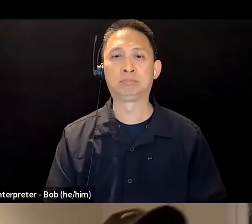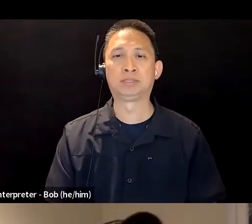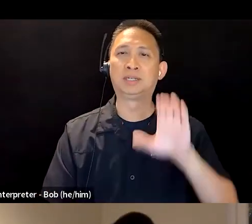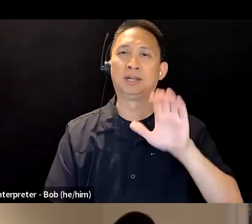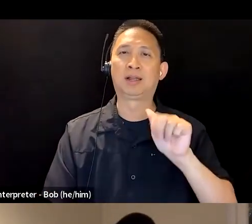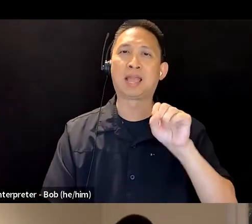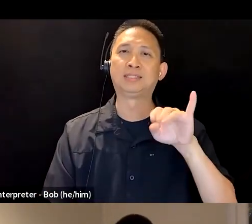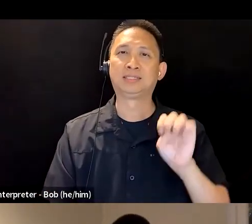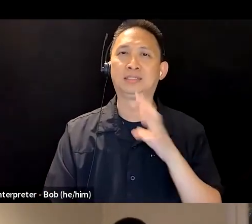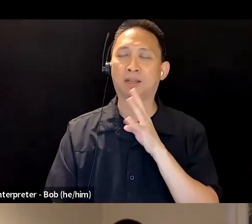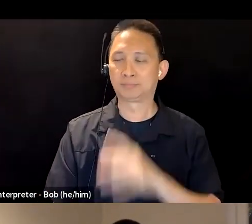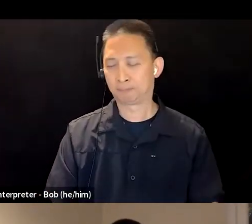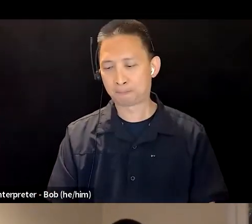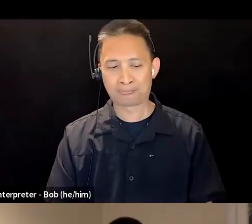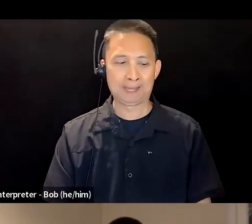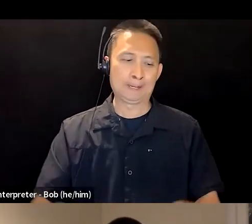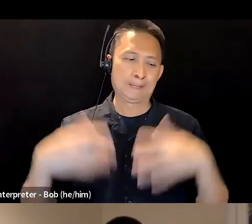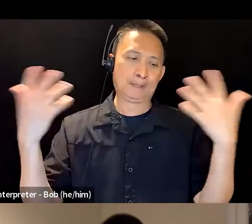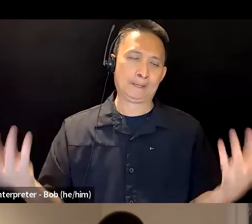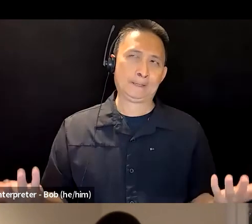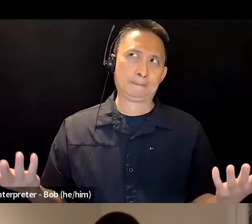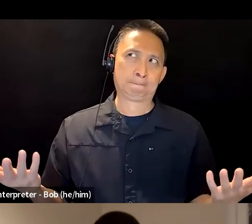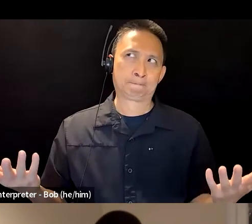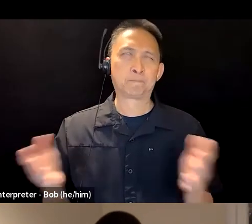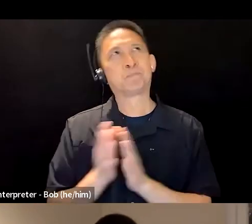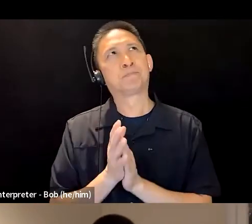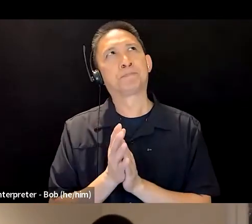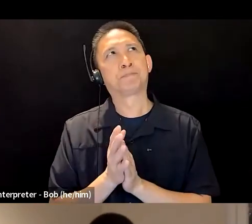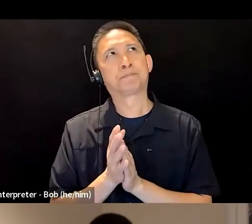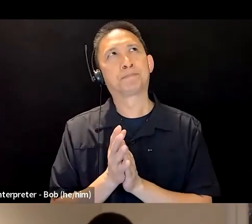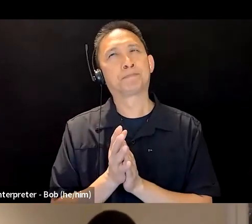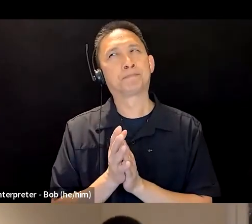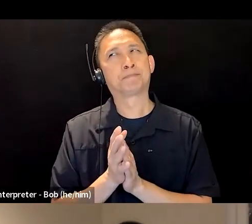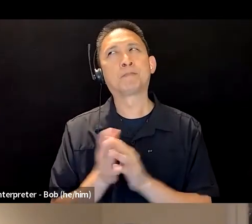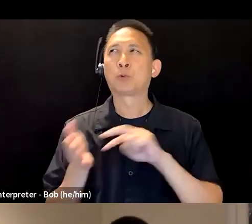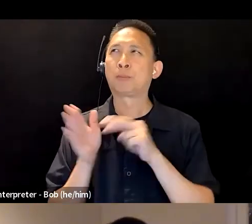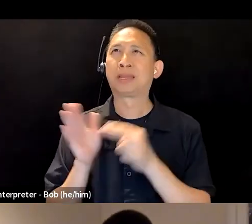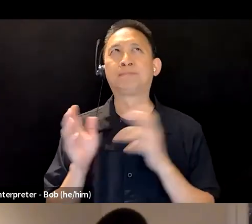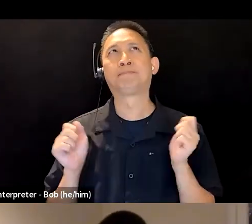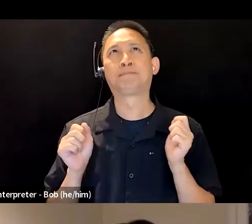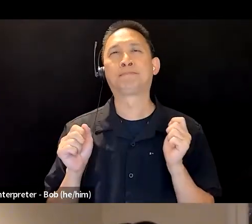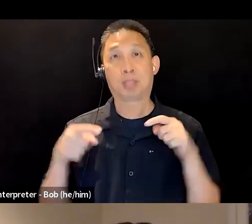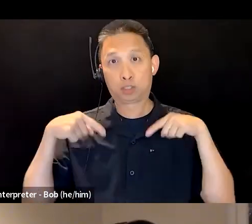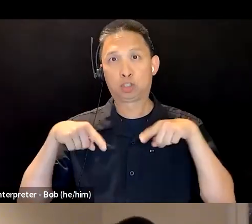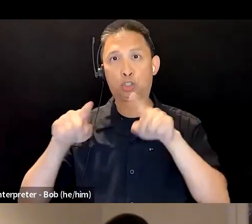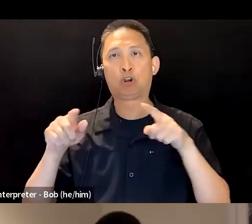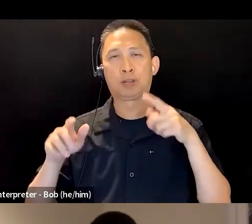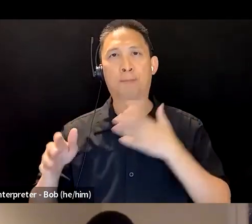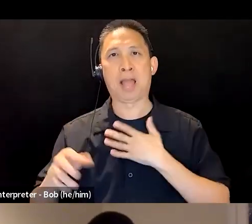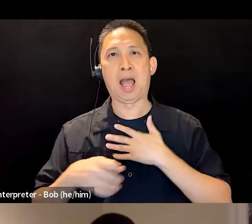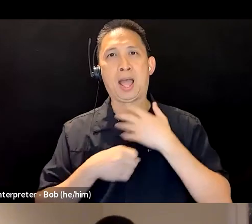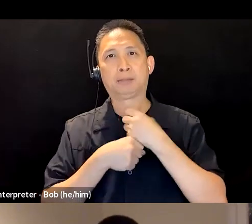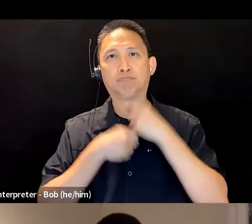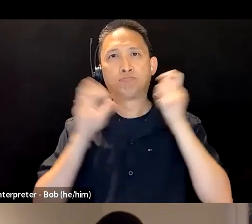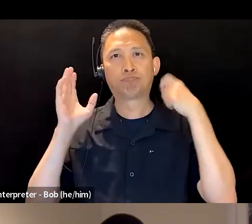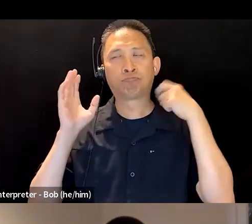Yeah, I mean, you know, I wouldn't say that there was necessarily I wouldn't say that there was a shift during the time of the production necessarily, but